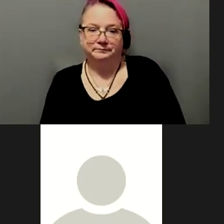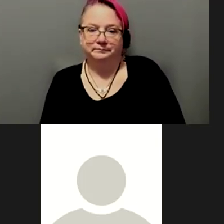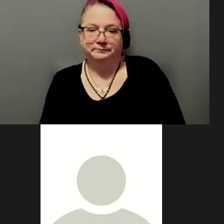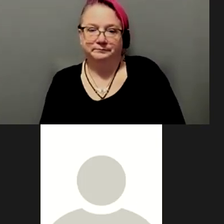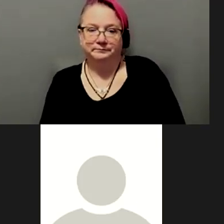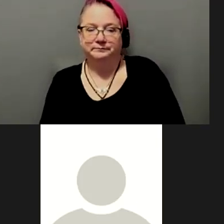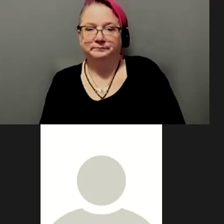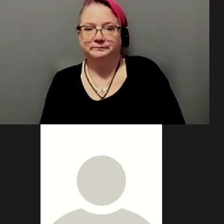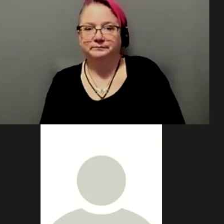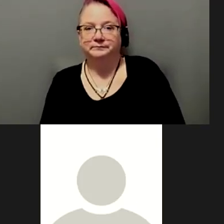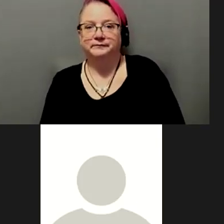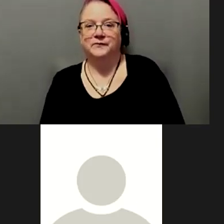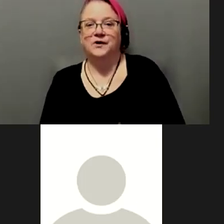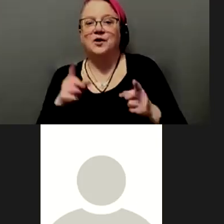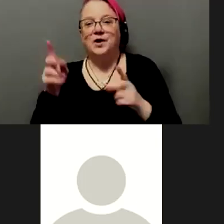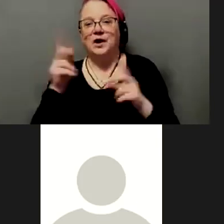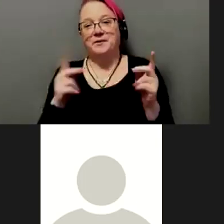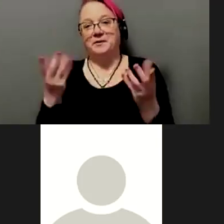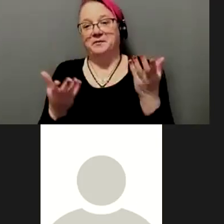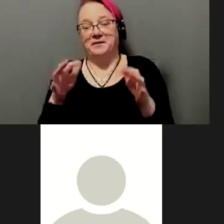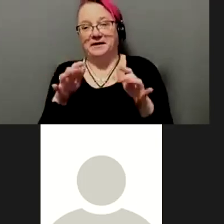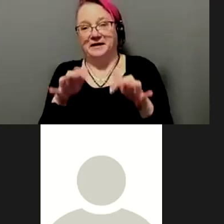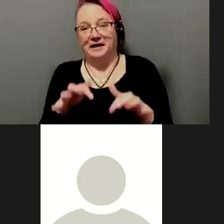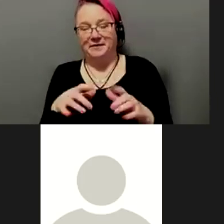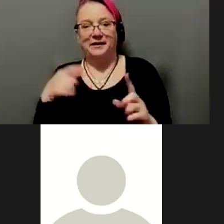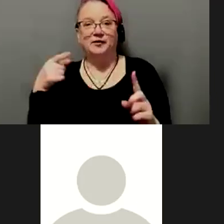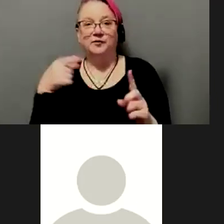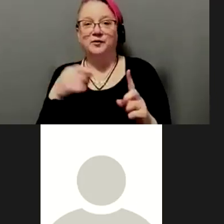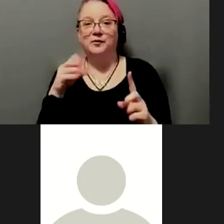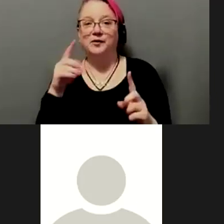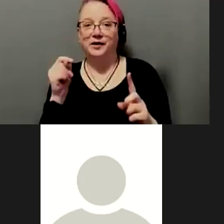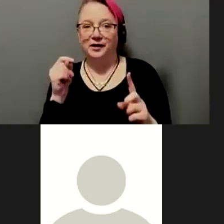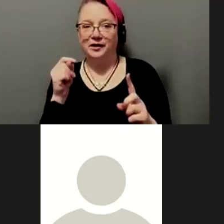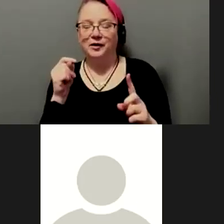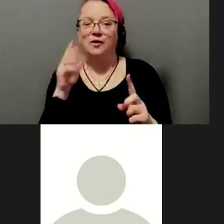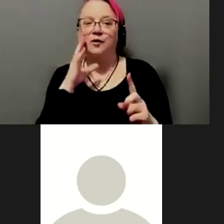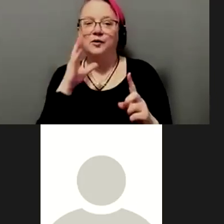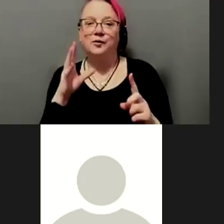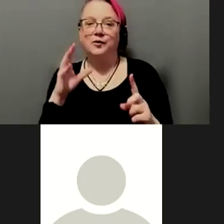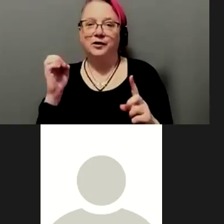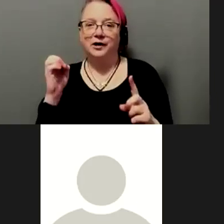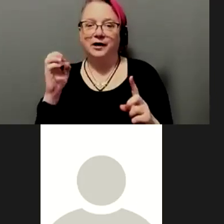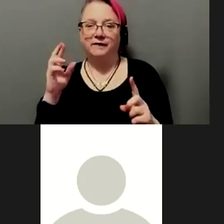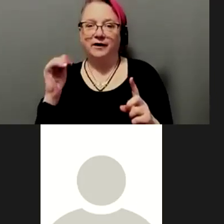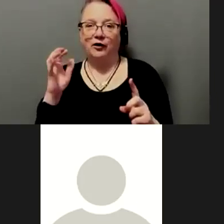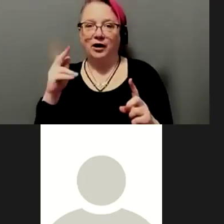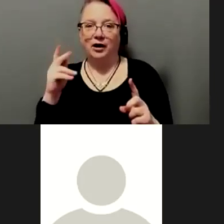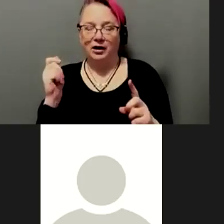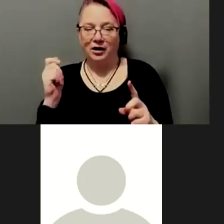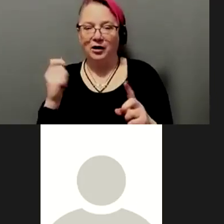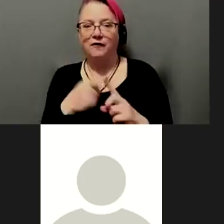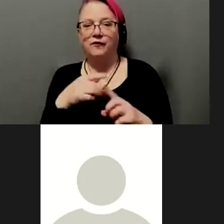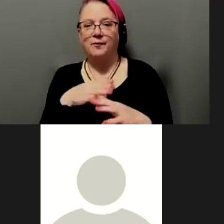While folks might be typing, I do want to point out that we are having Erica from Prevent